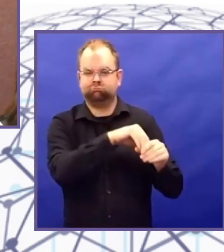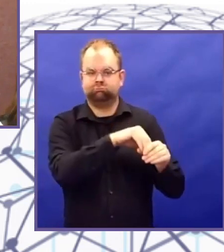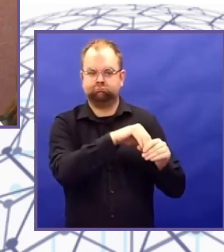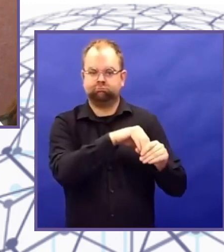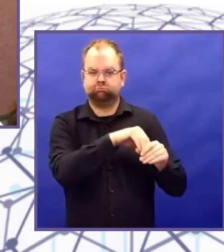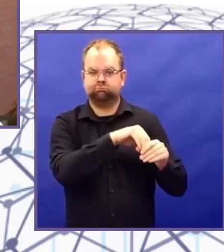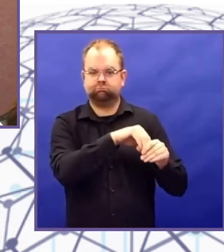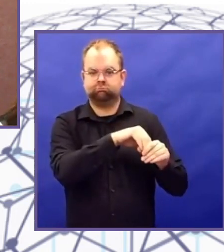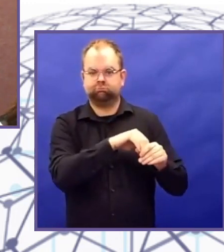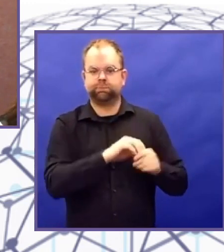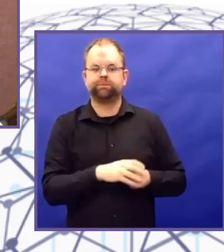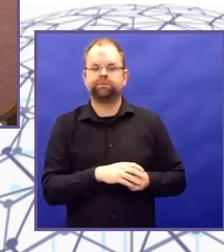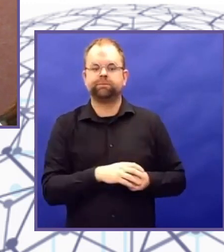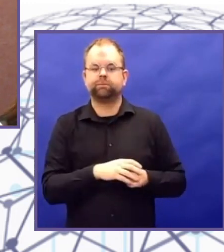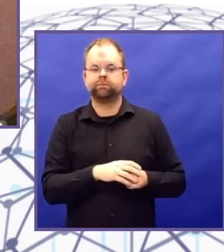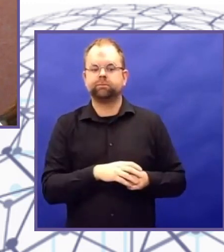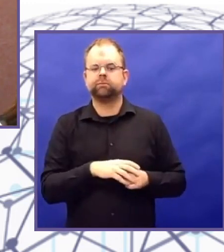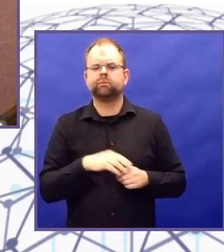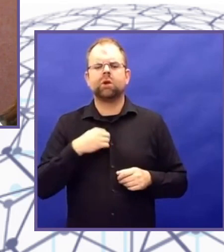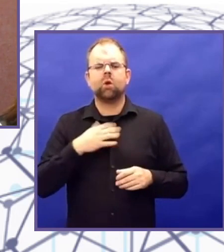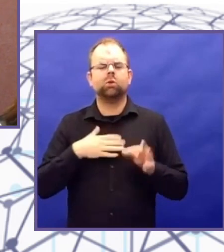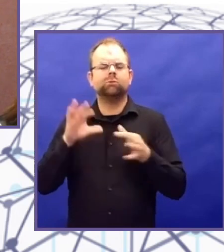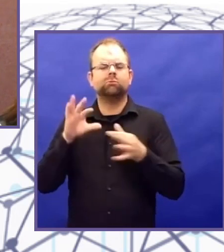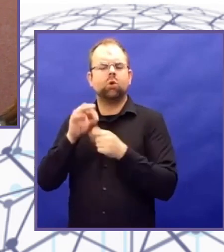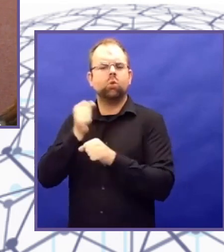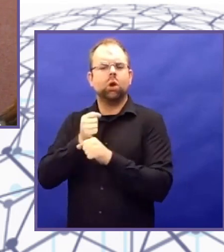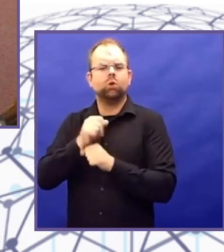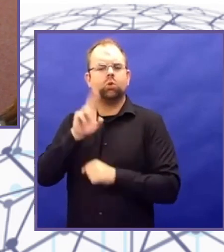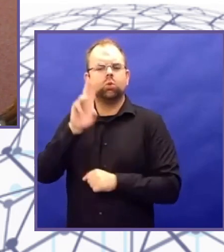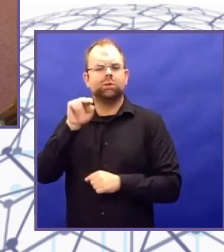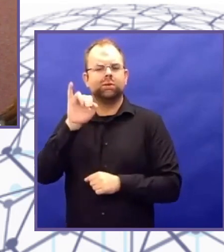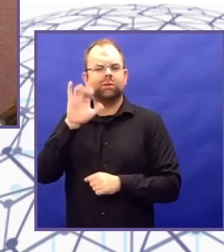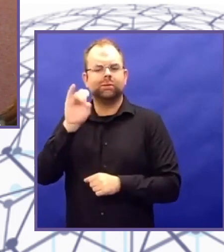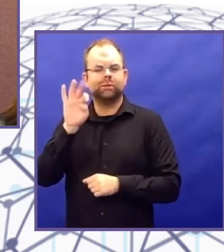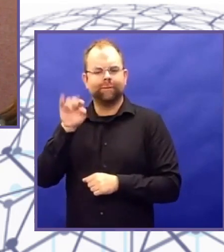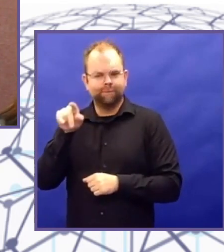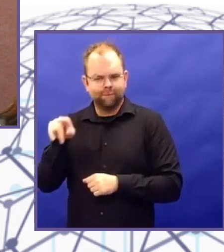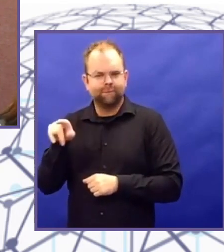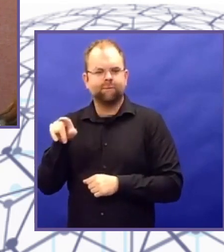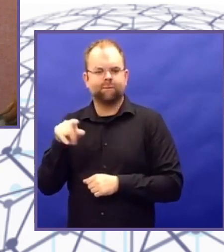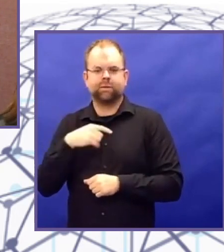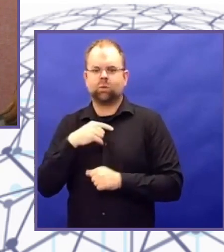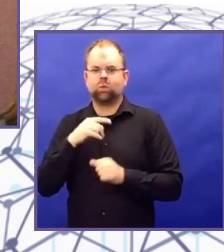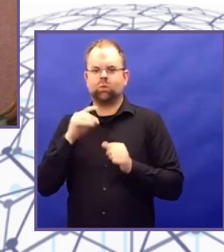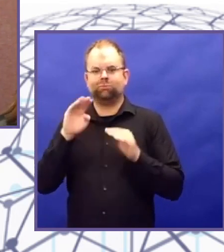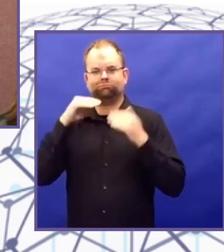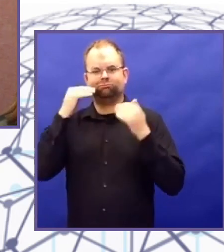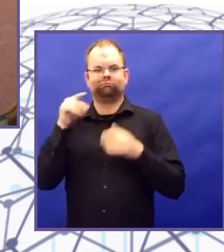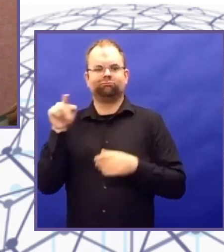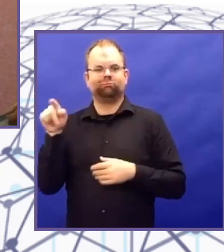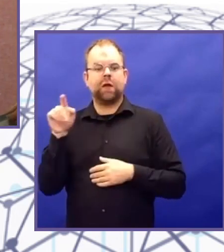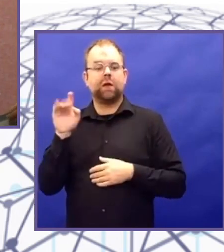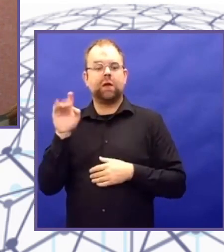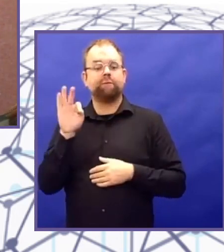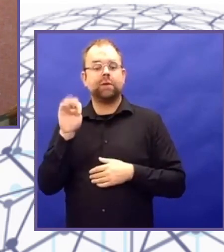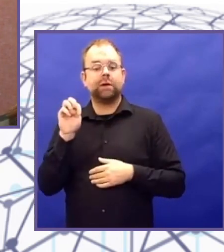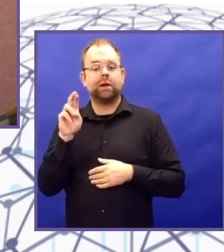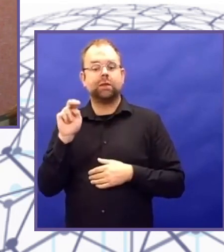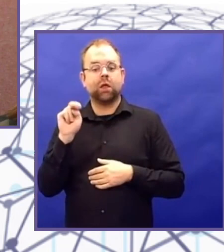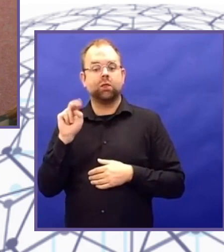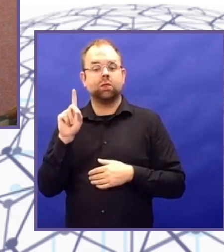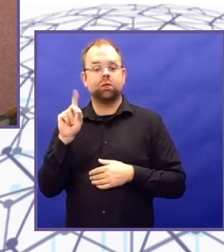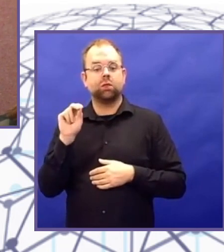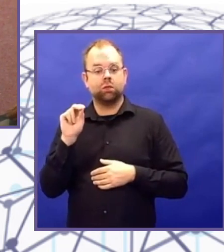Because UNICEF has been a really wonderful partner to us. They added hearing aids to their procurement catalogue to ensure